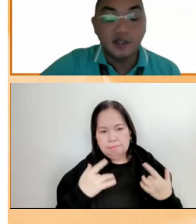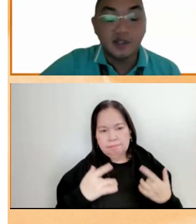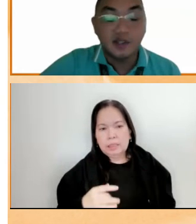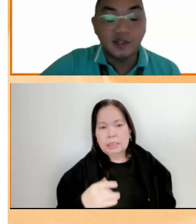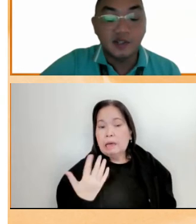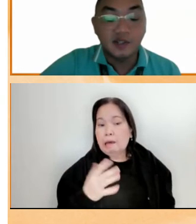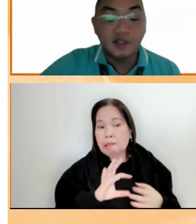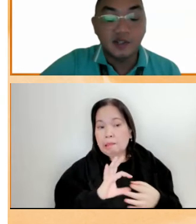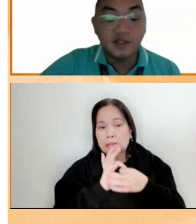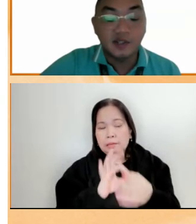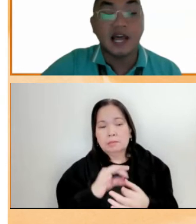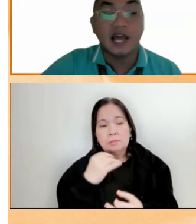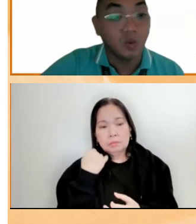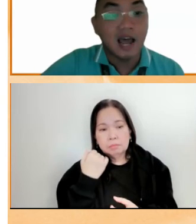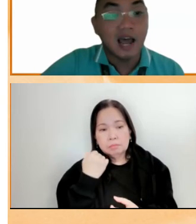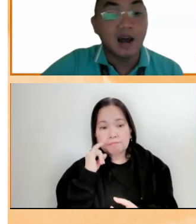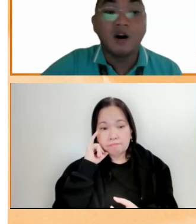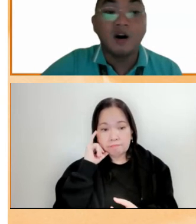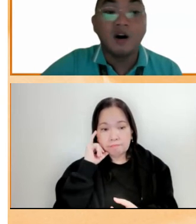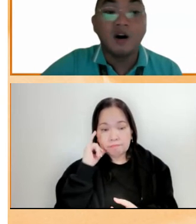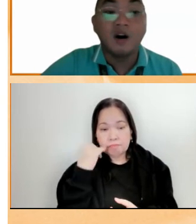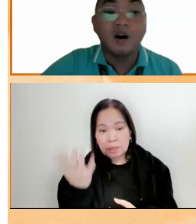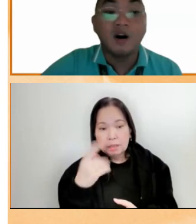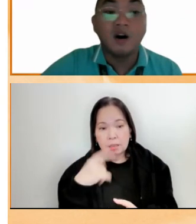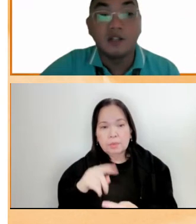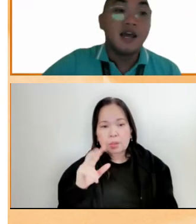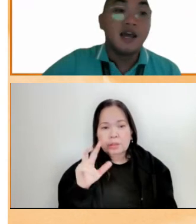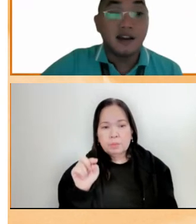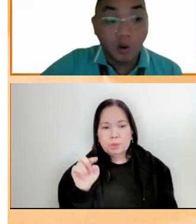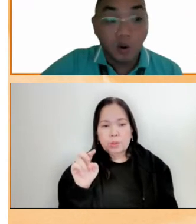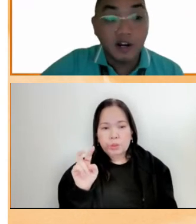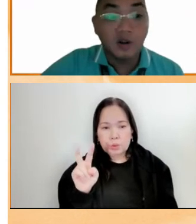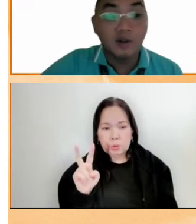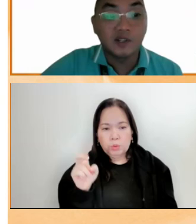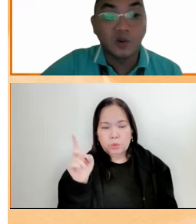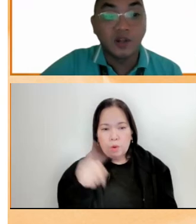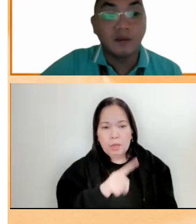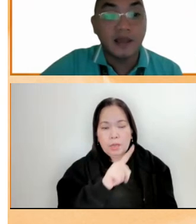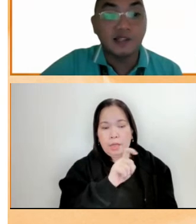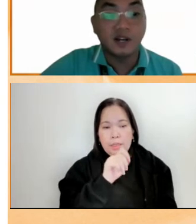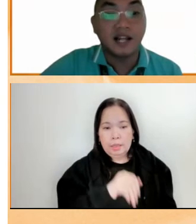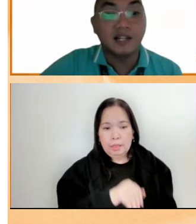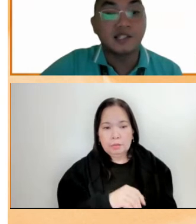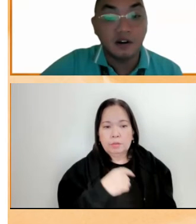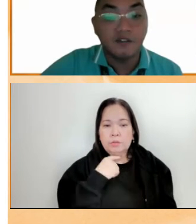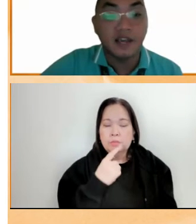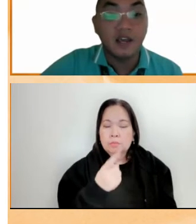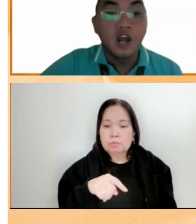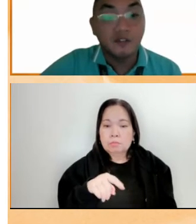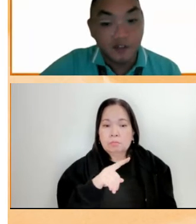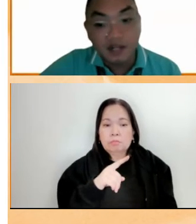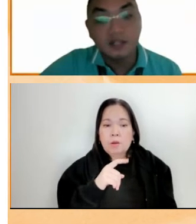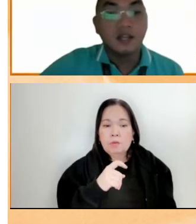is actually 3.2 out of 100,000 population. And according to the BB School-based Student Health